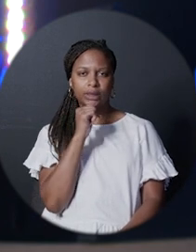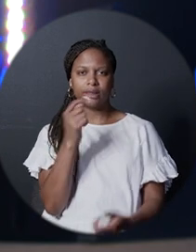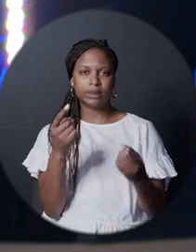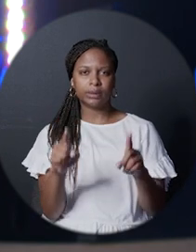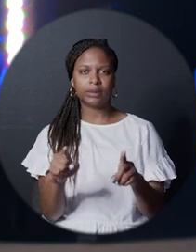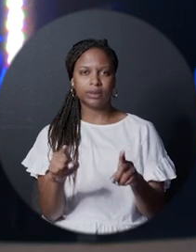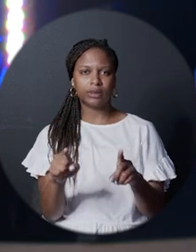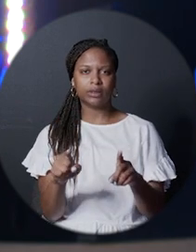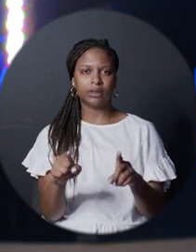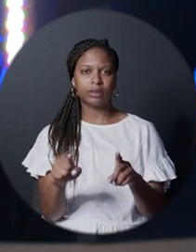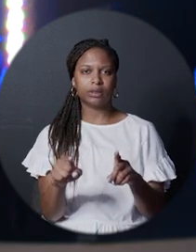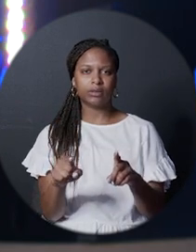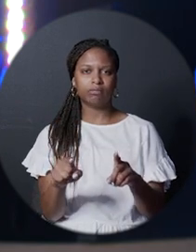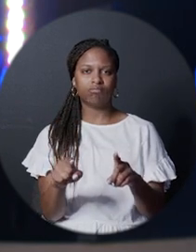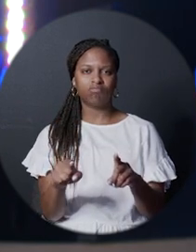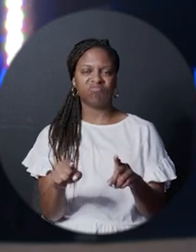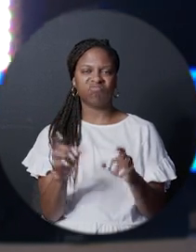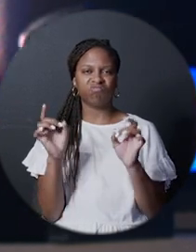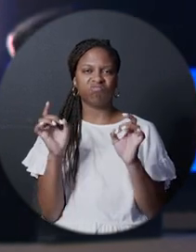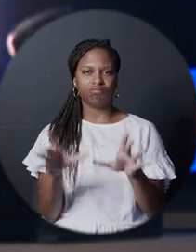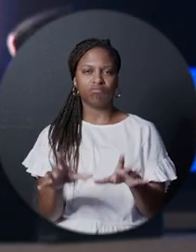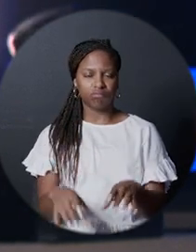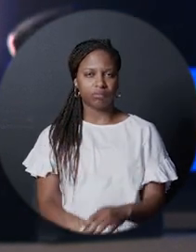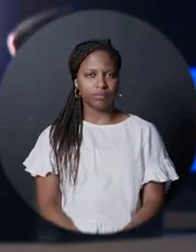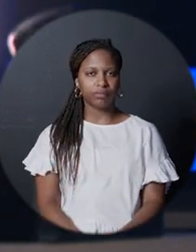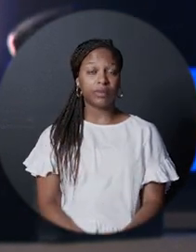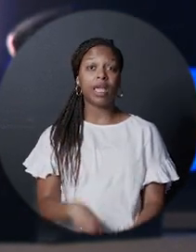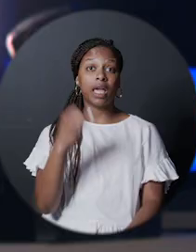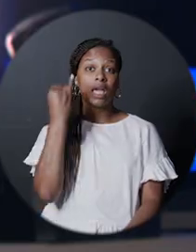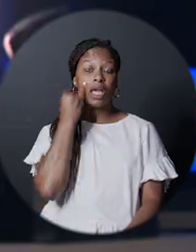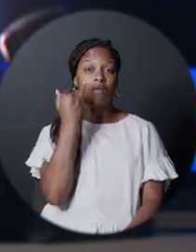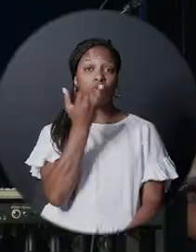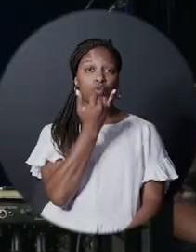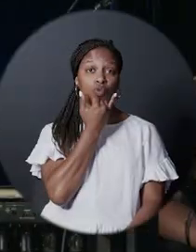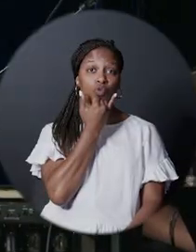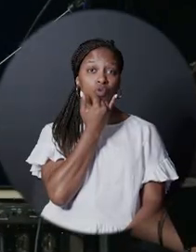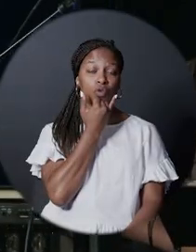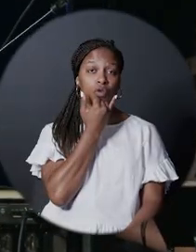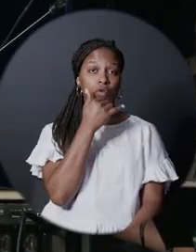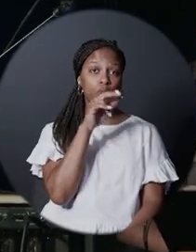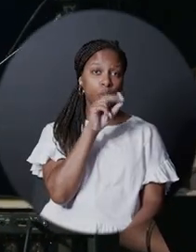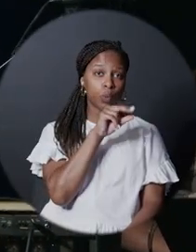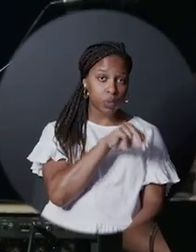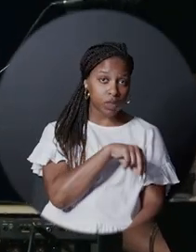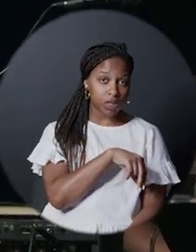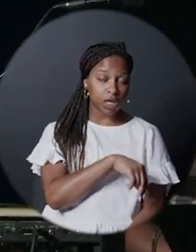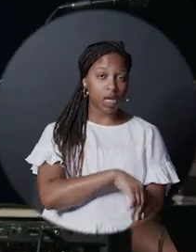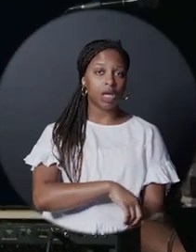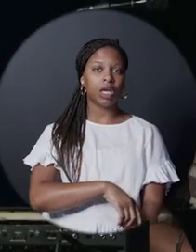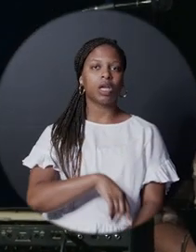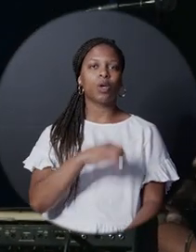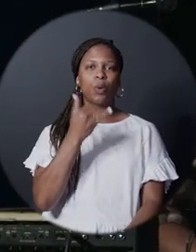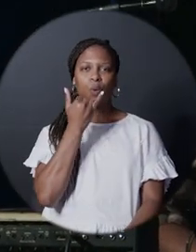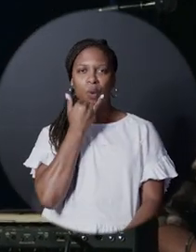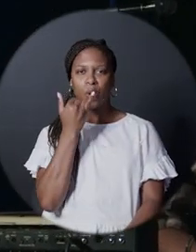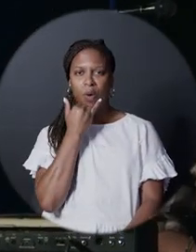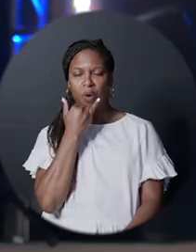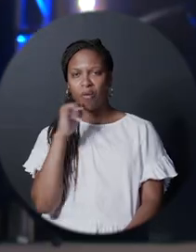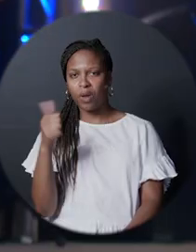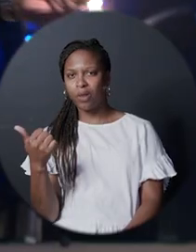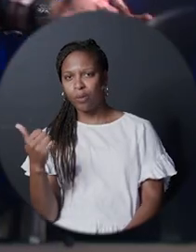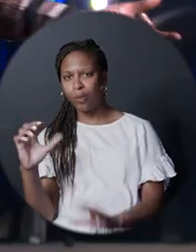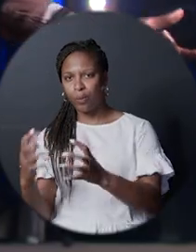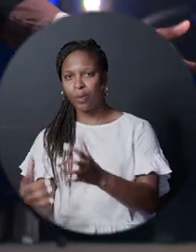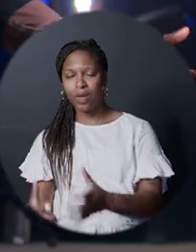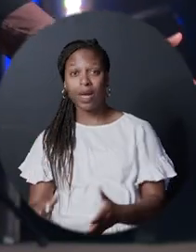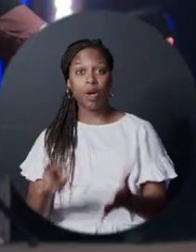if they wasn't shooting us, it wouldn't happen to them. Despicable. If it's wrong for the goose,